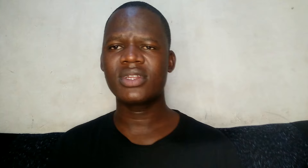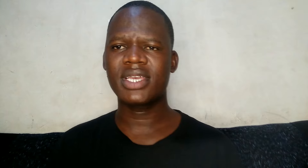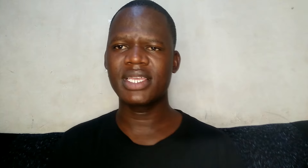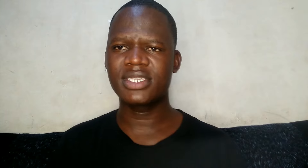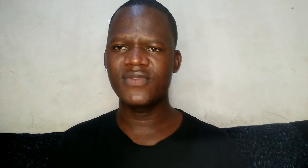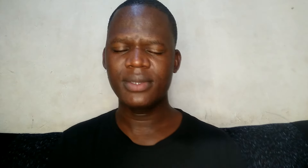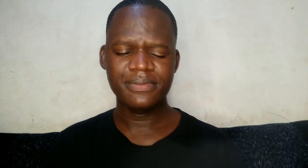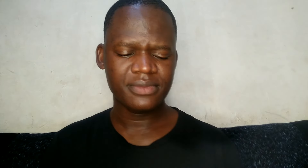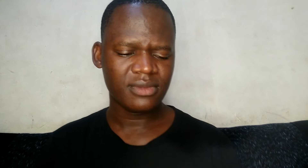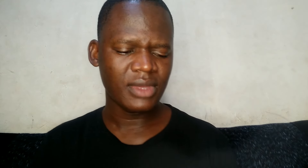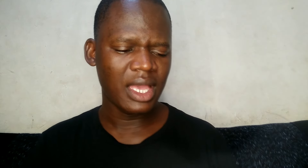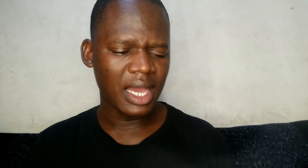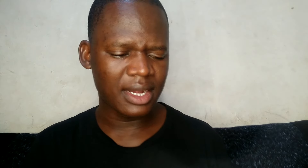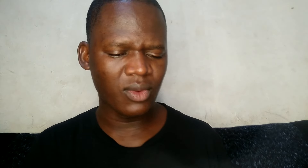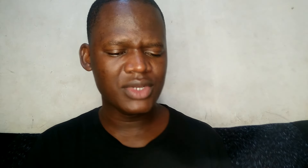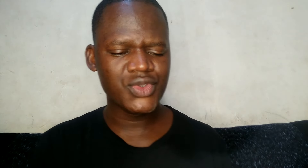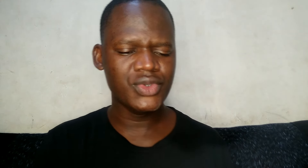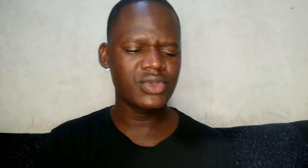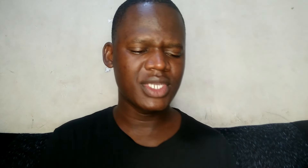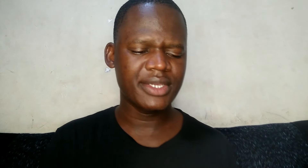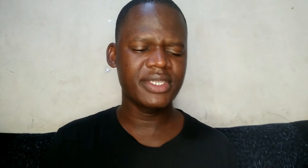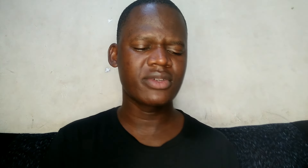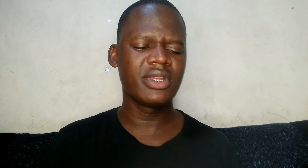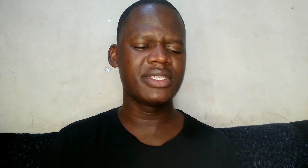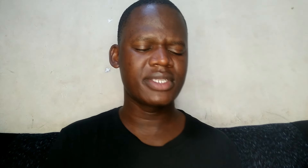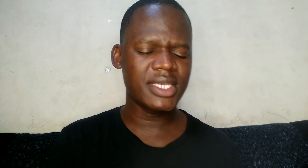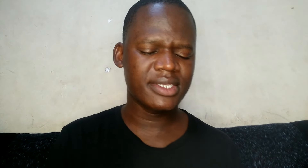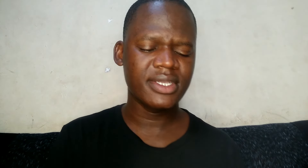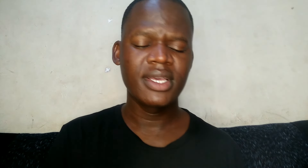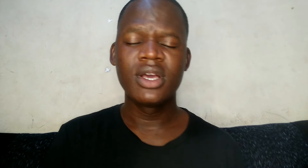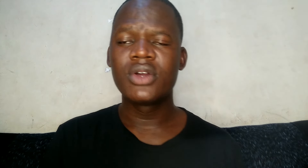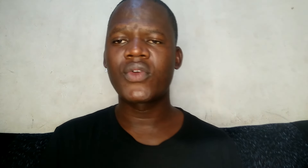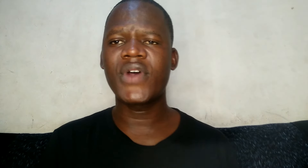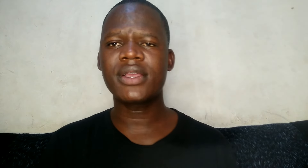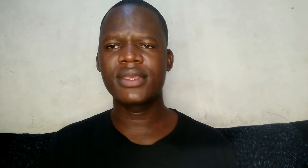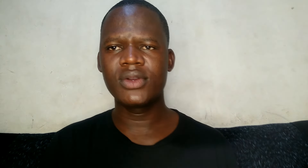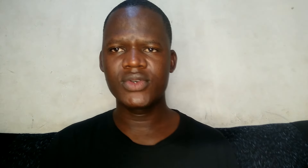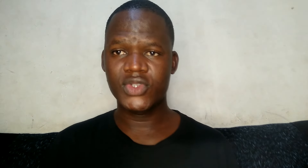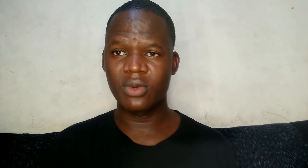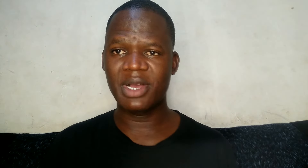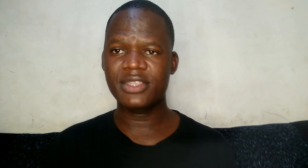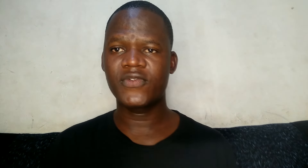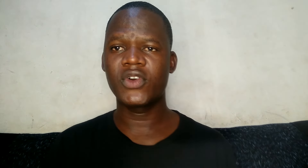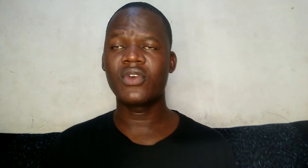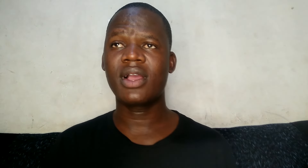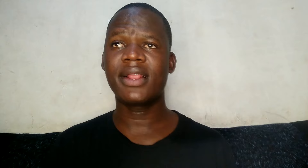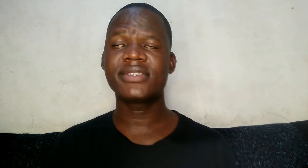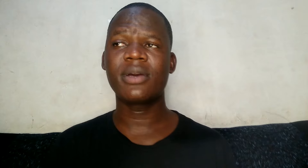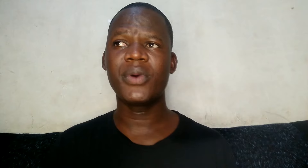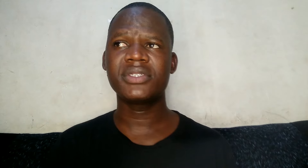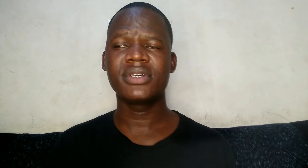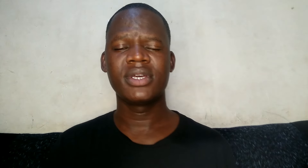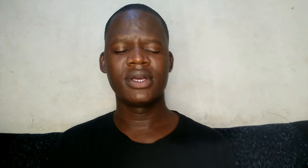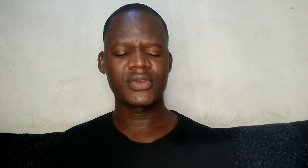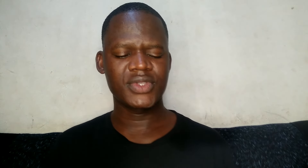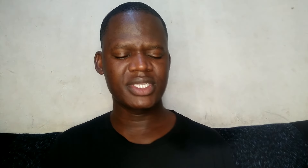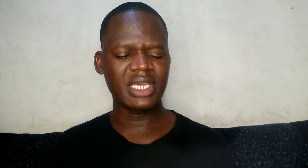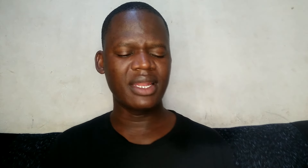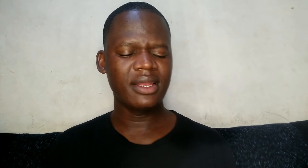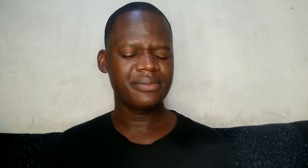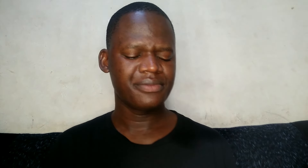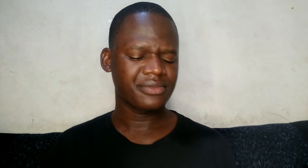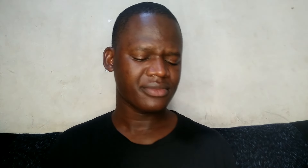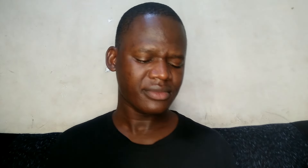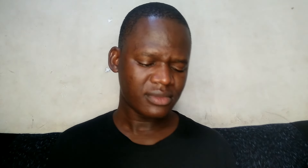still Zion Kenya TV, and I want to take this golden chance to thank you so much for your great support to